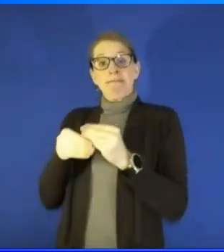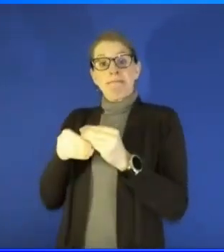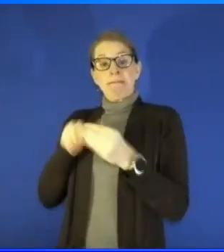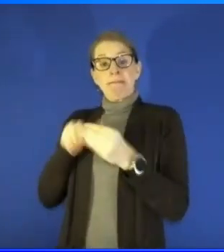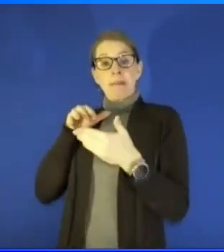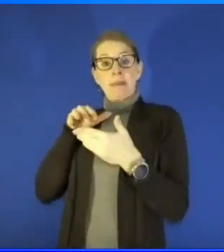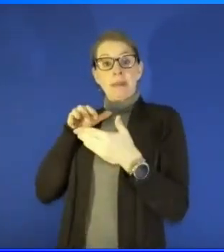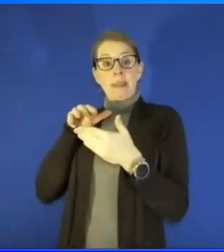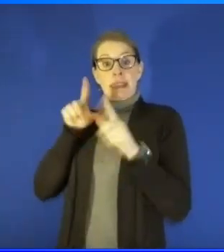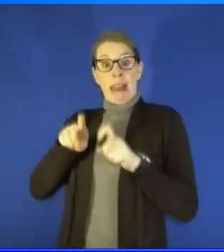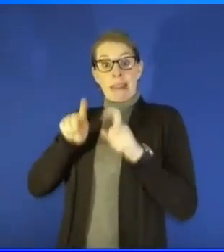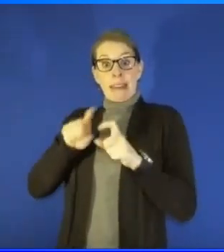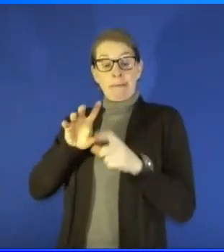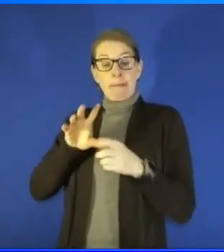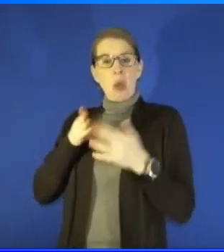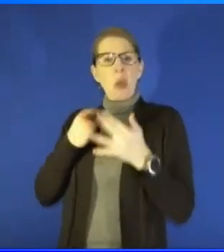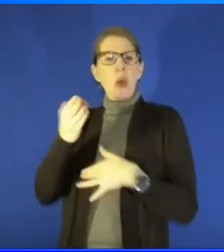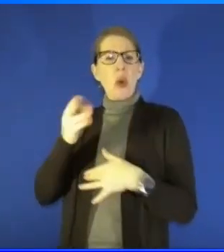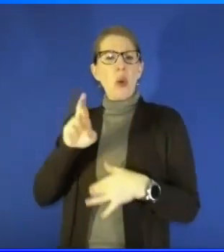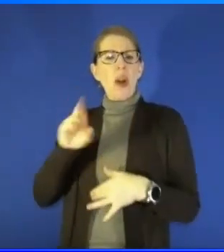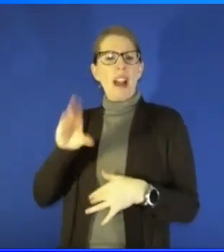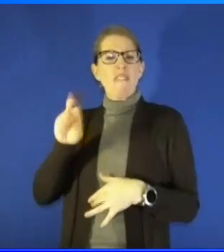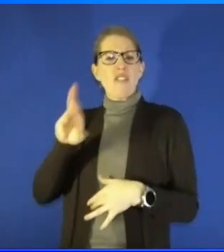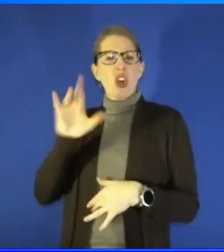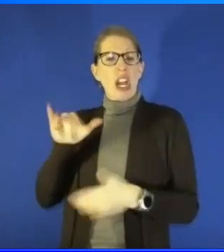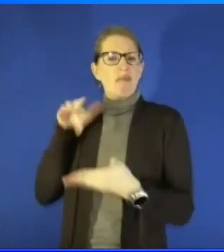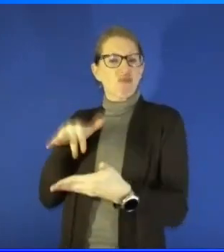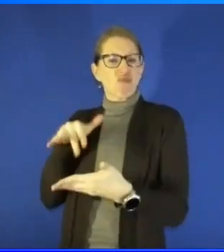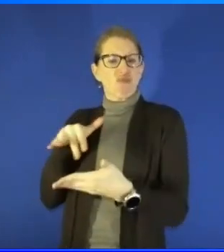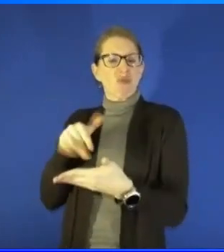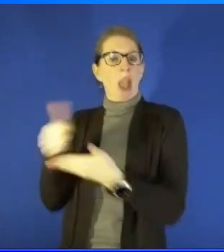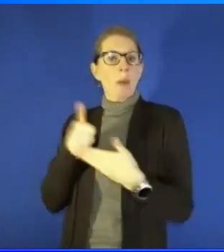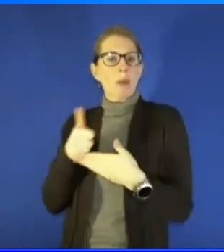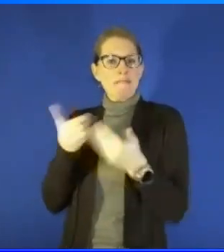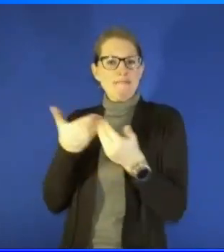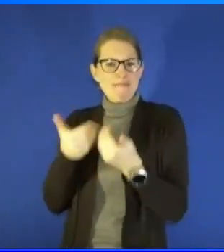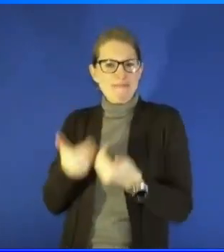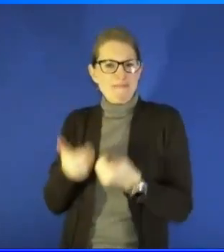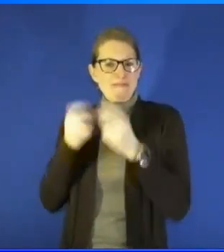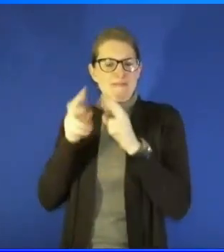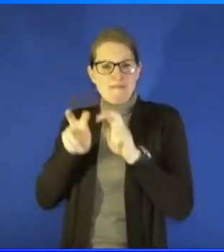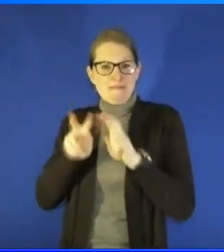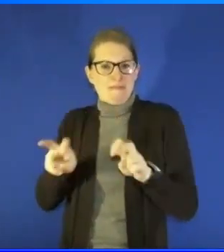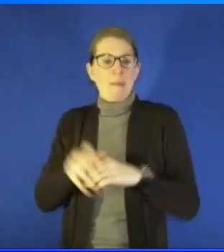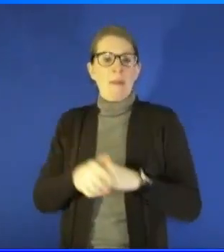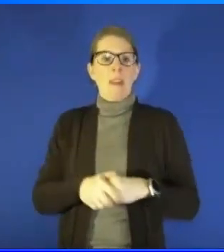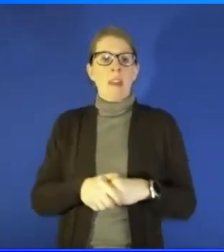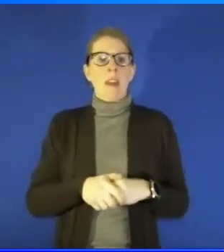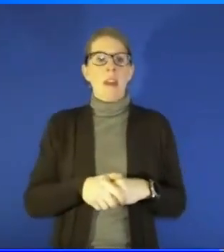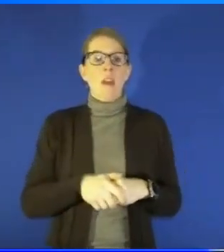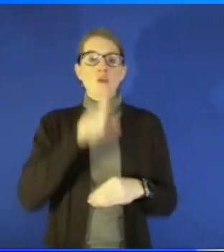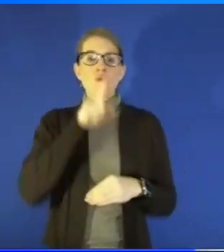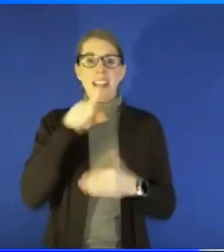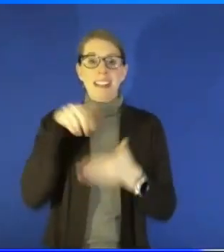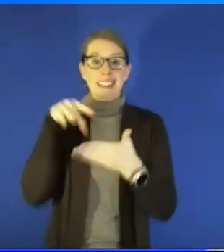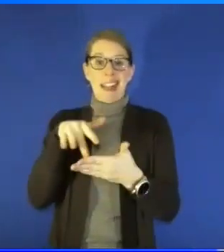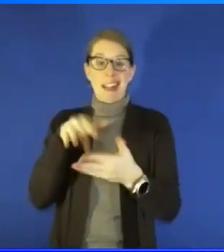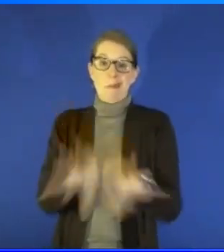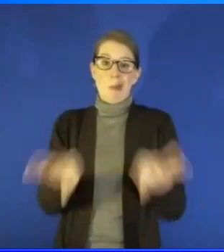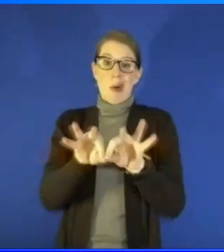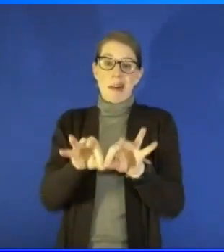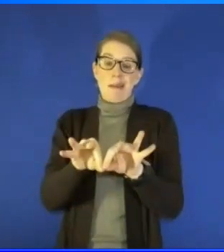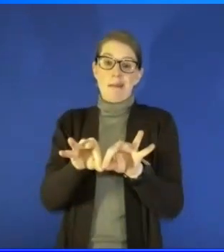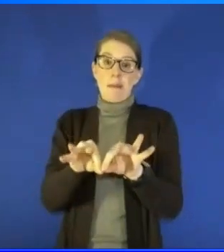trial will help us sort that out. And studies are always in the power of numbers, right? So when you're talking